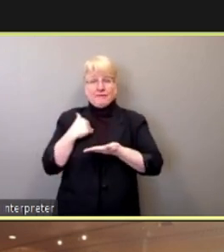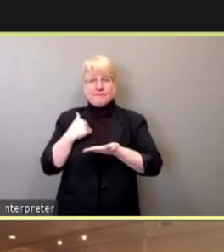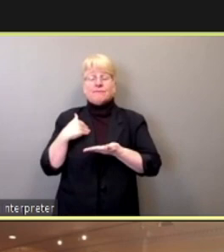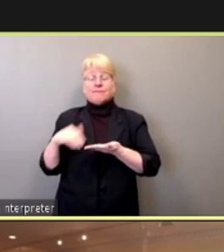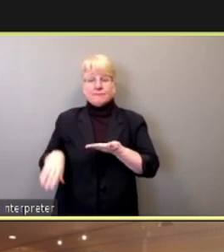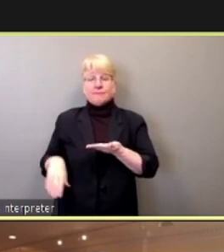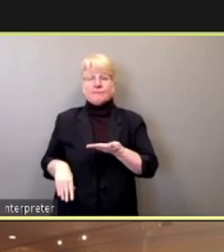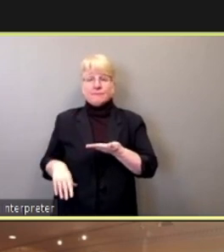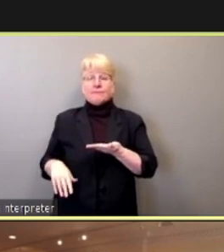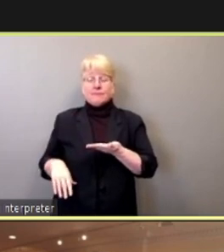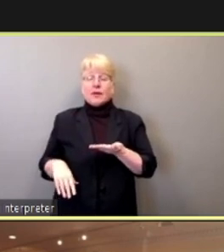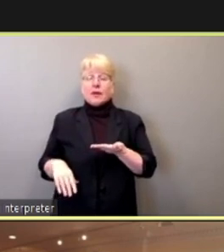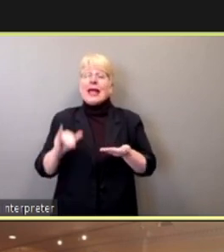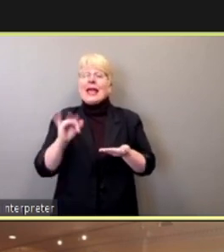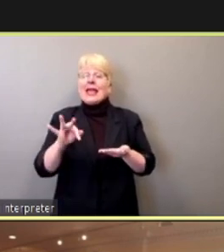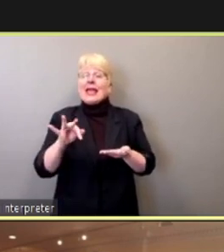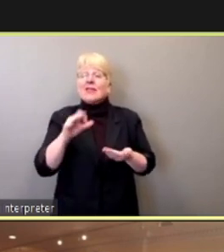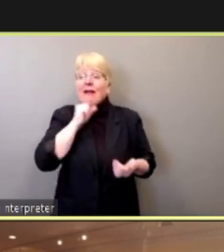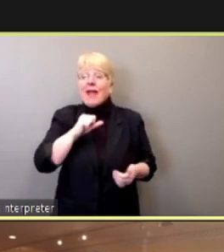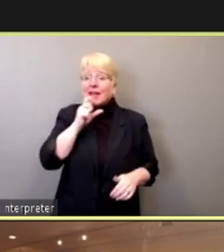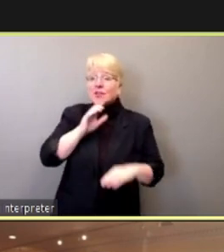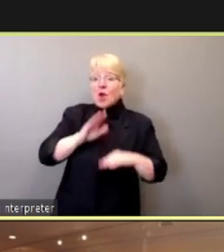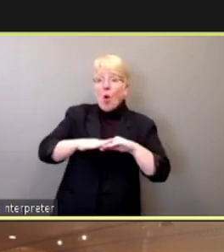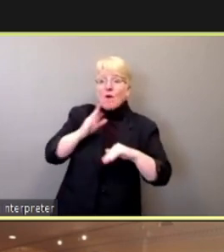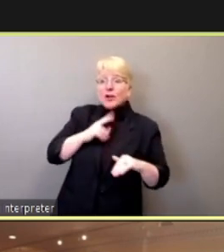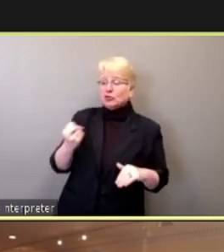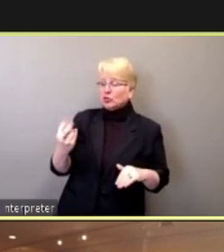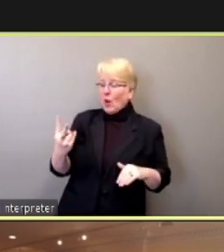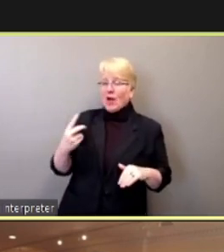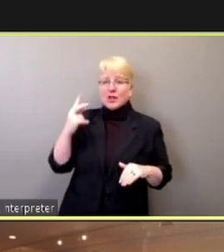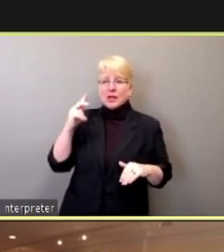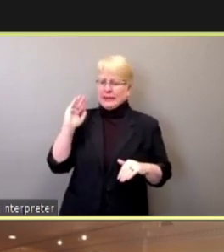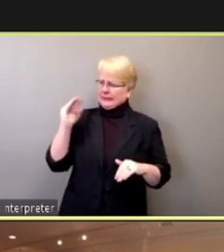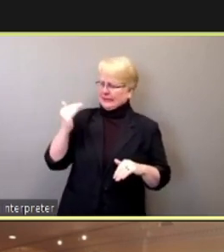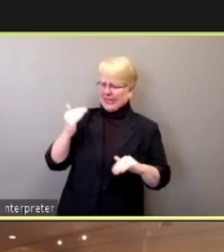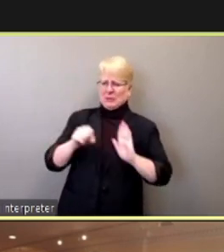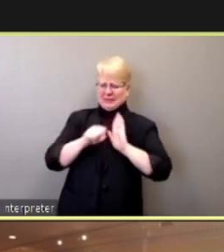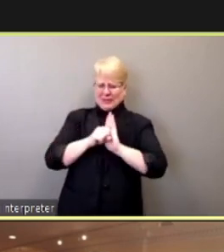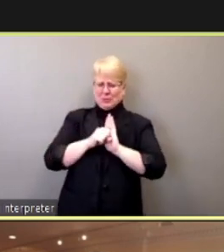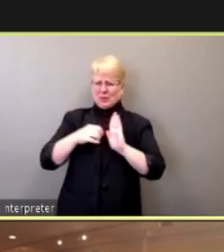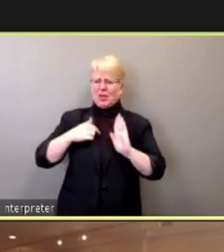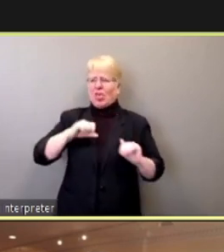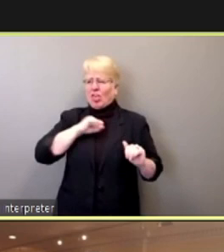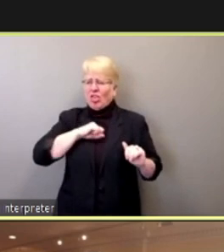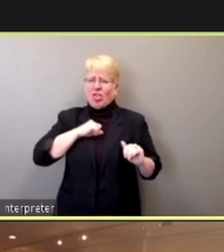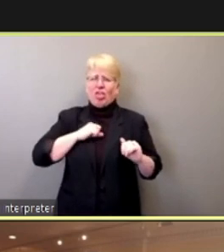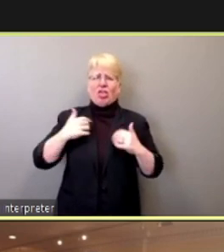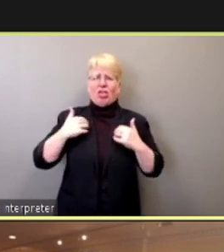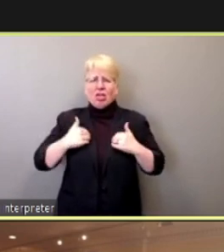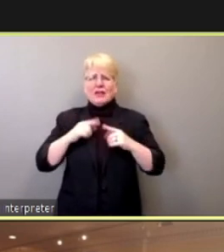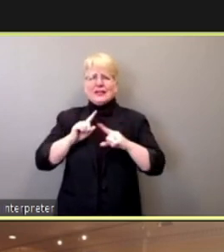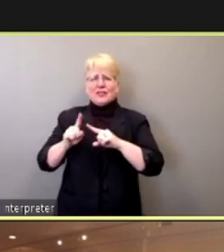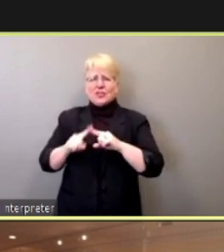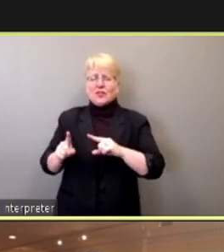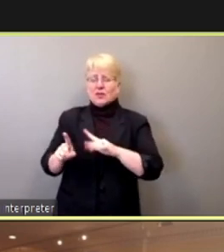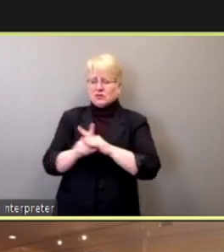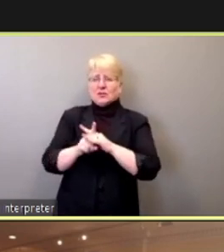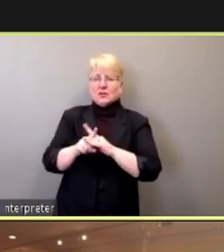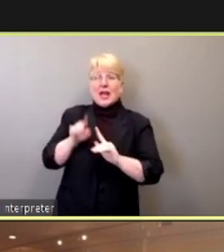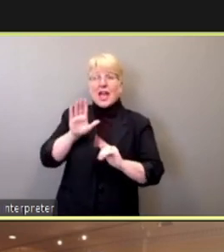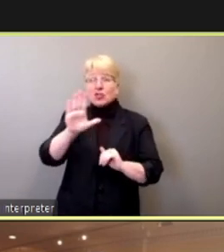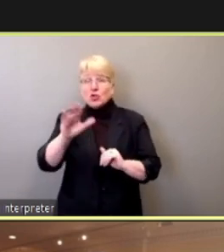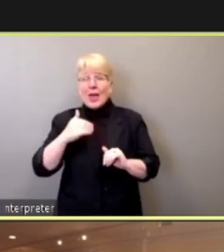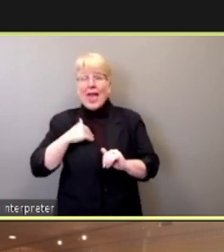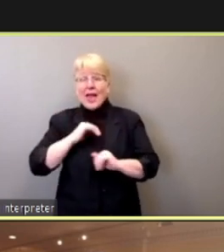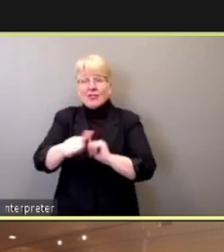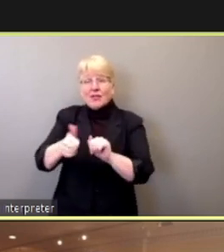you are over 12, have symptoms, and have a condition that puts you at higher risk